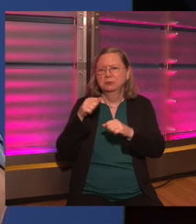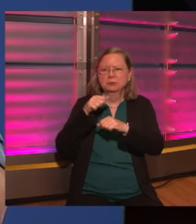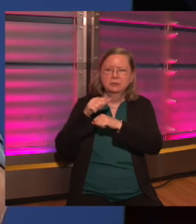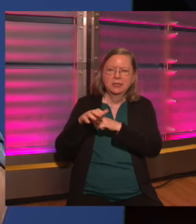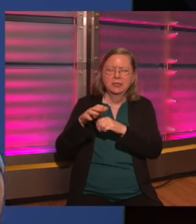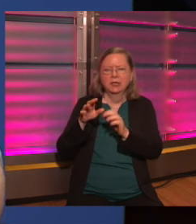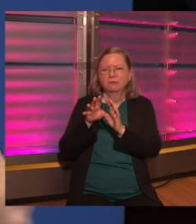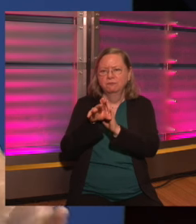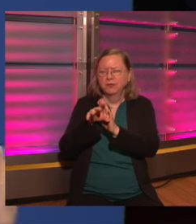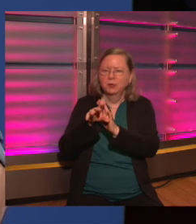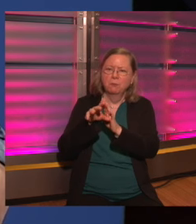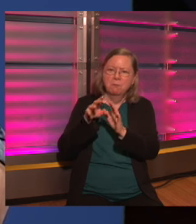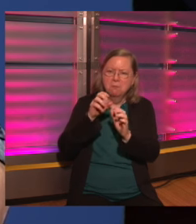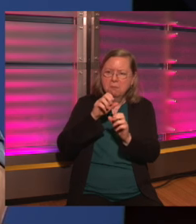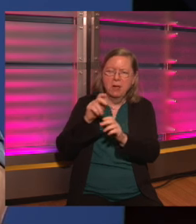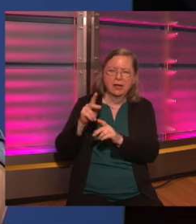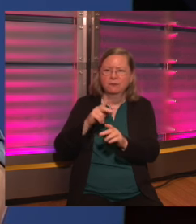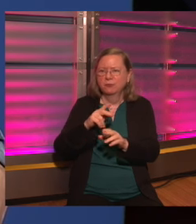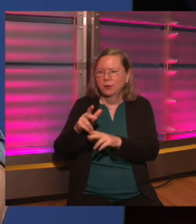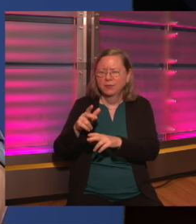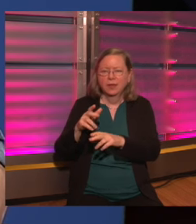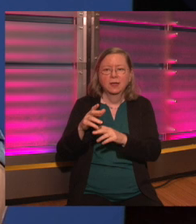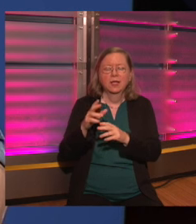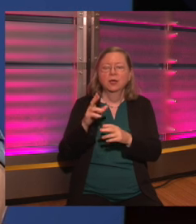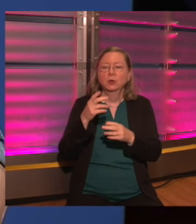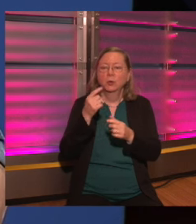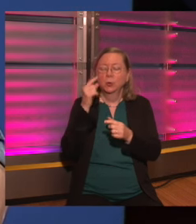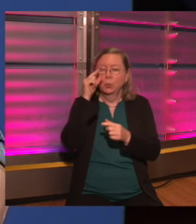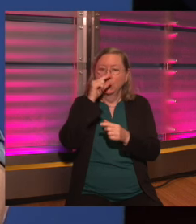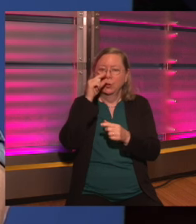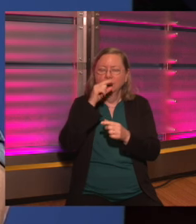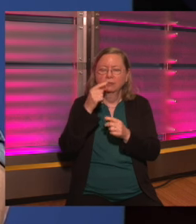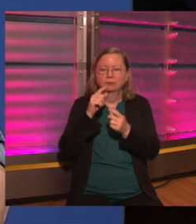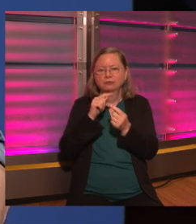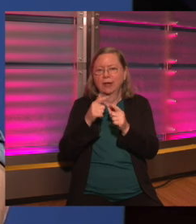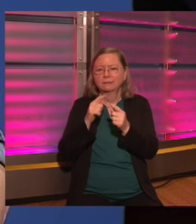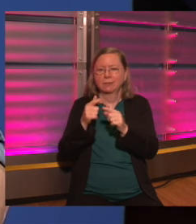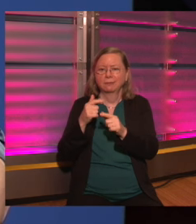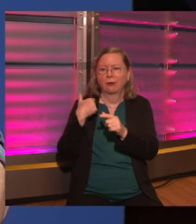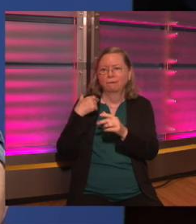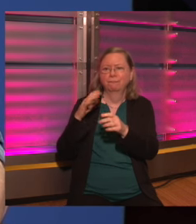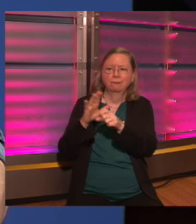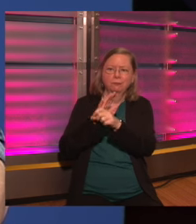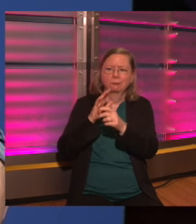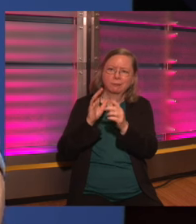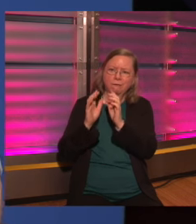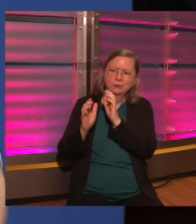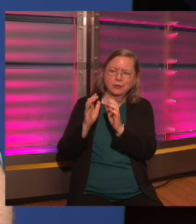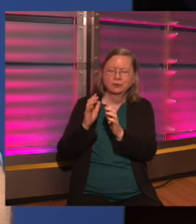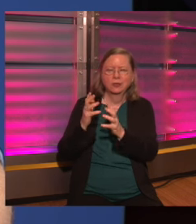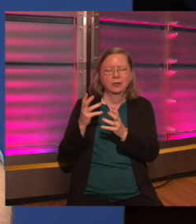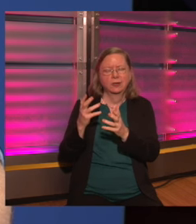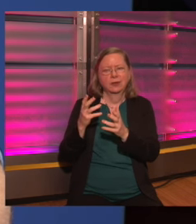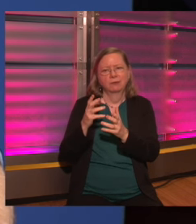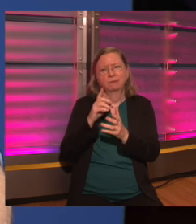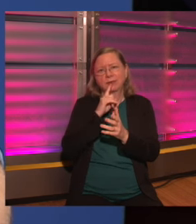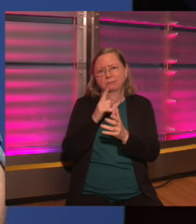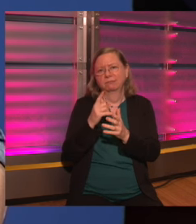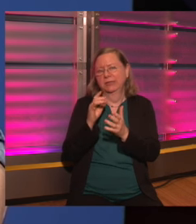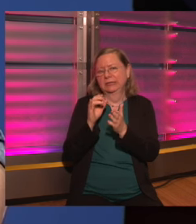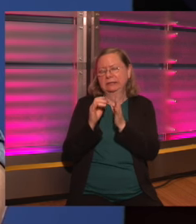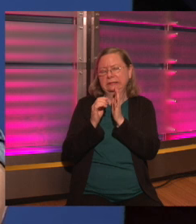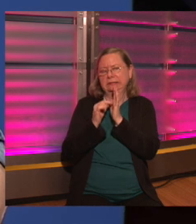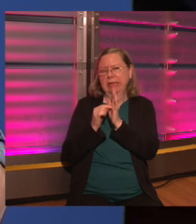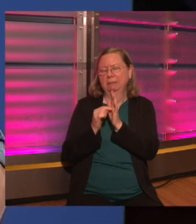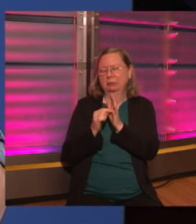and conversation. You can use Google Translate to have full conversations. Wow. So you know, again, that's just another example to us of how much smaller of a world